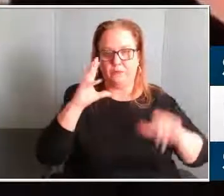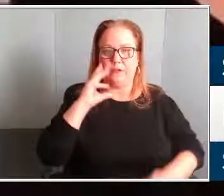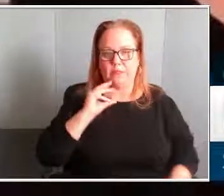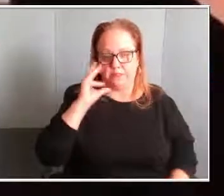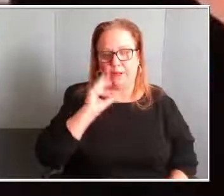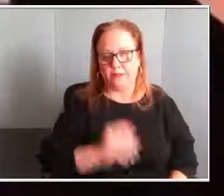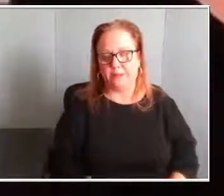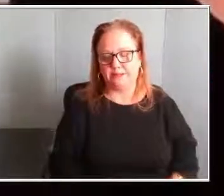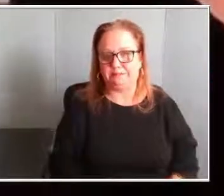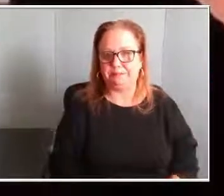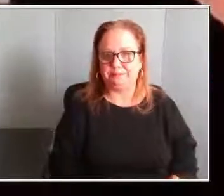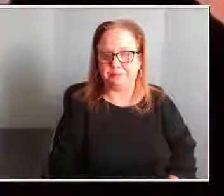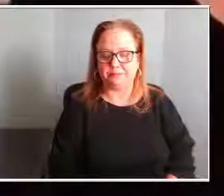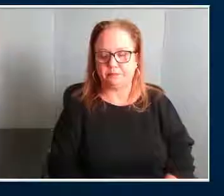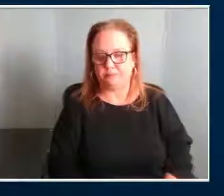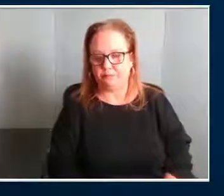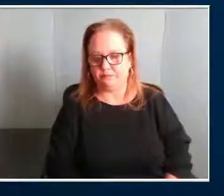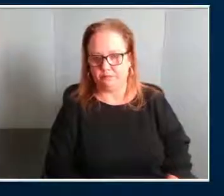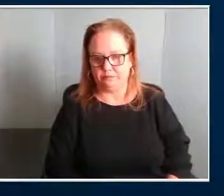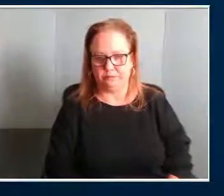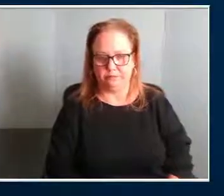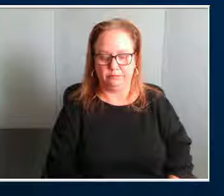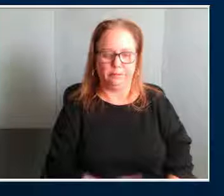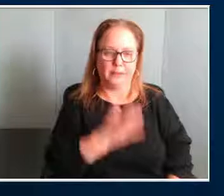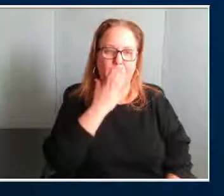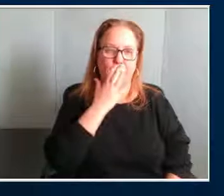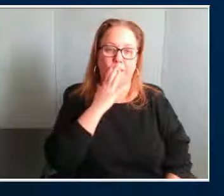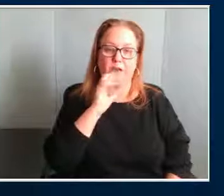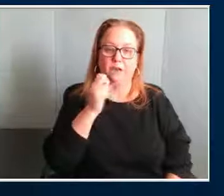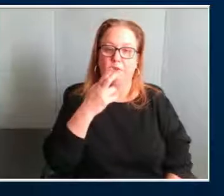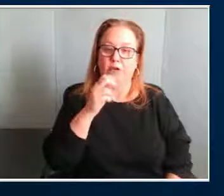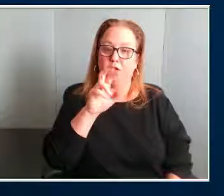experience. Yeah, thank you. Sherry?